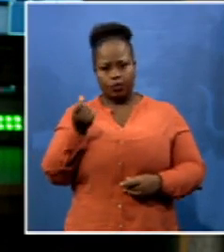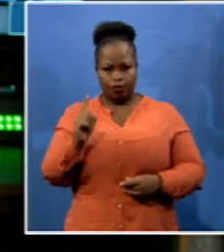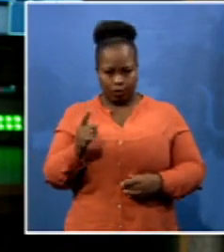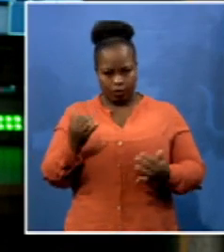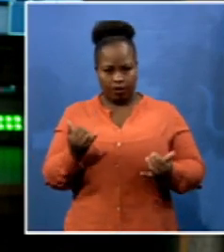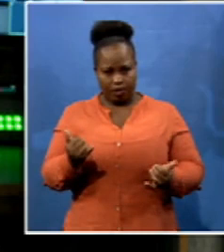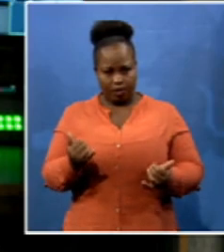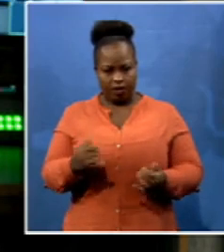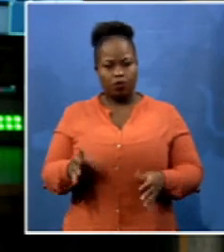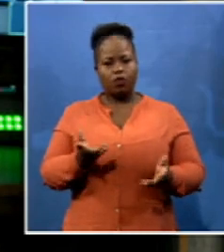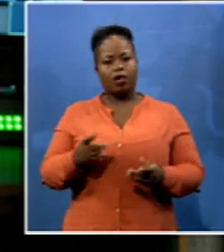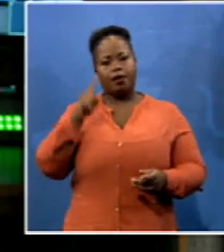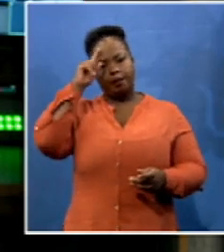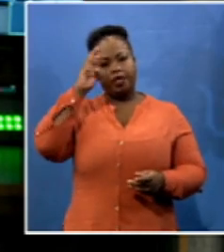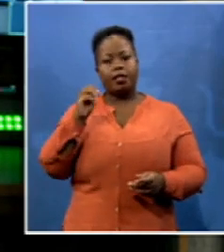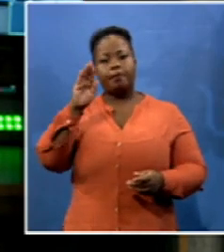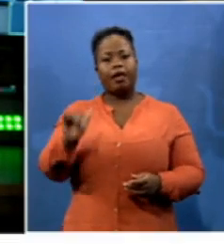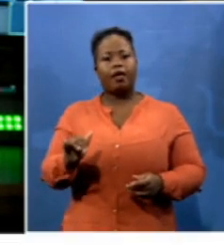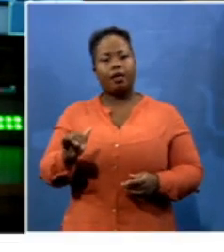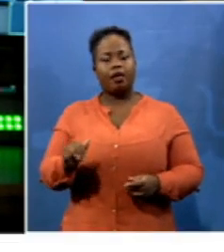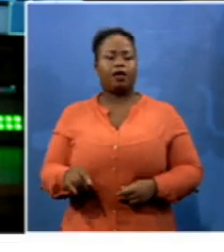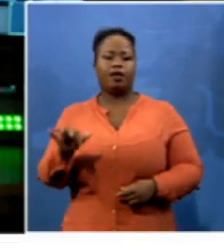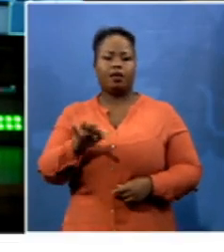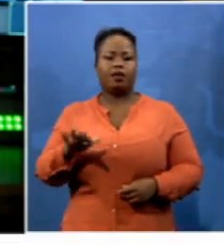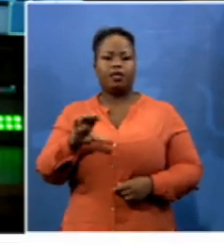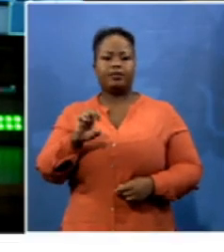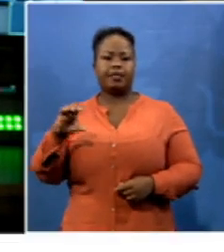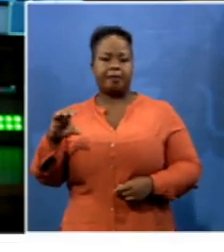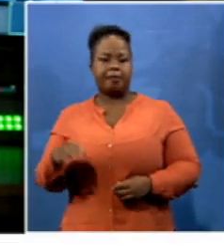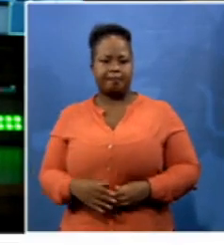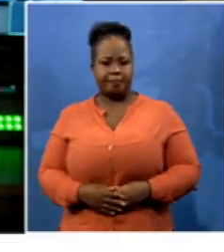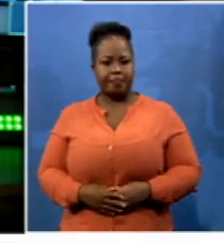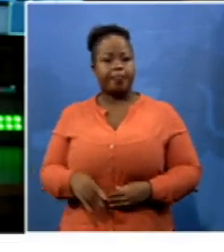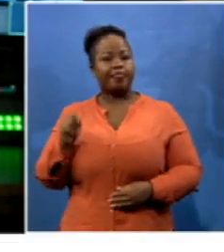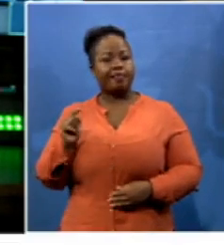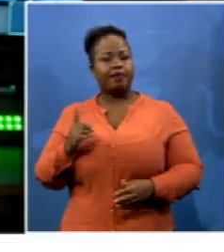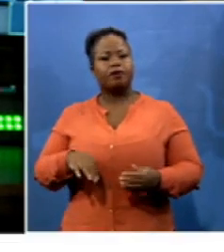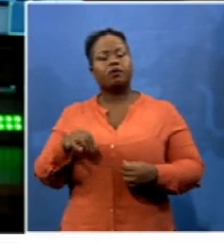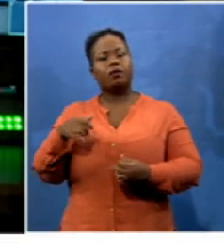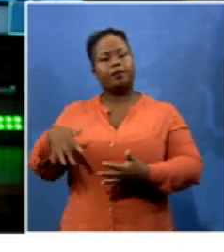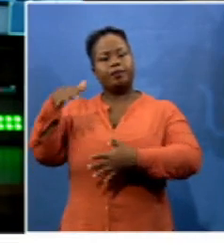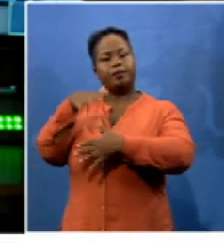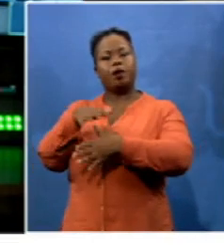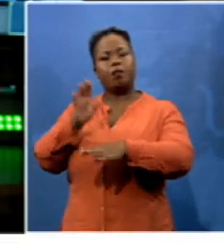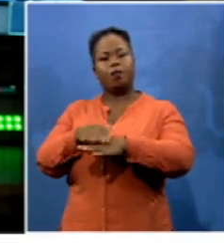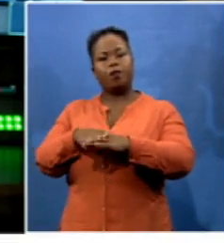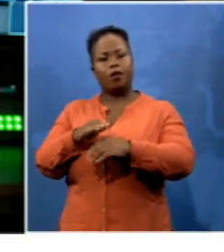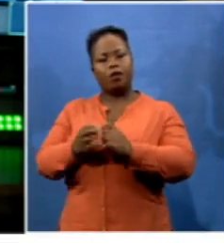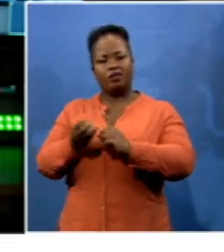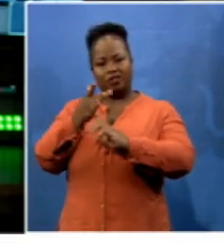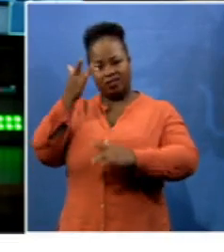today in the Nelson Mandela Bay Metro in the Eastern Cape. This, of course, is the epi-centre for the